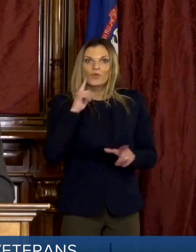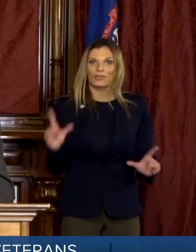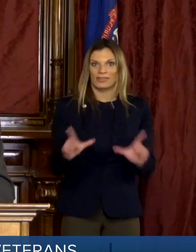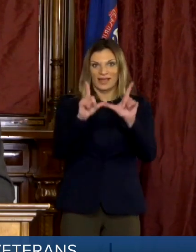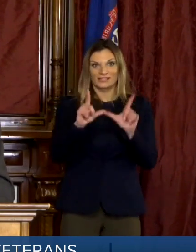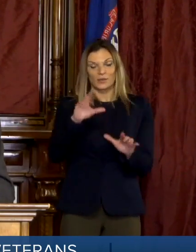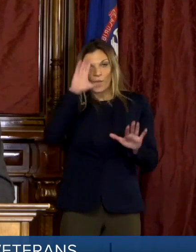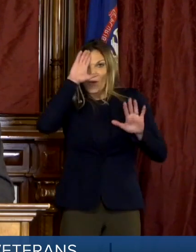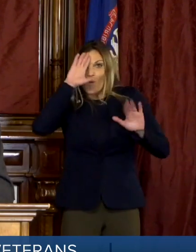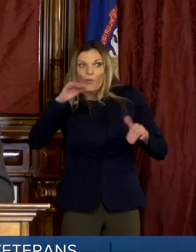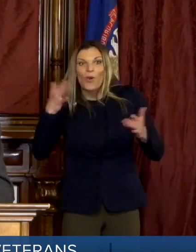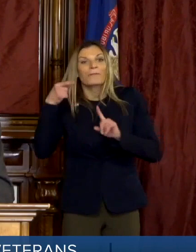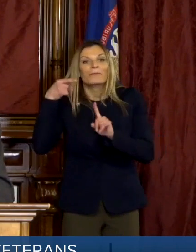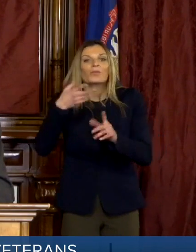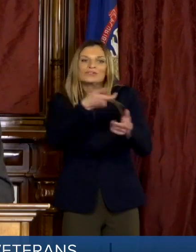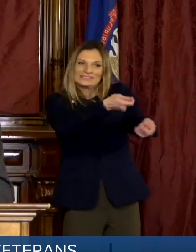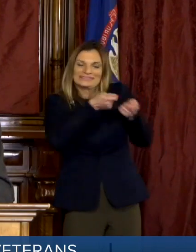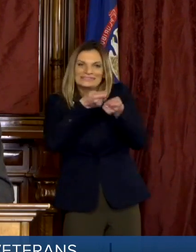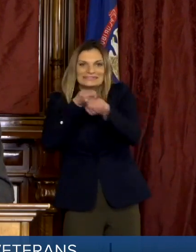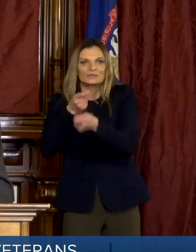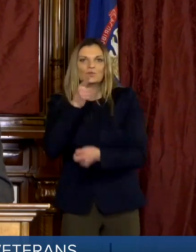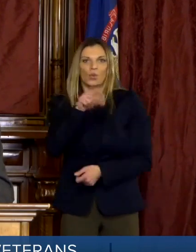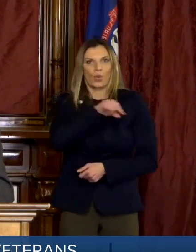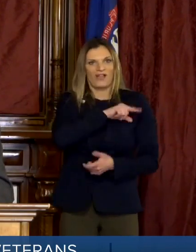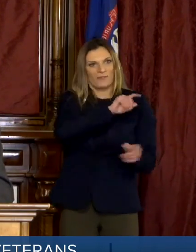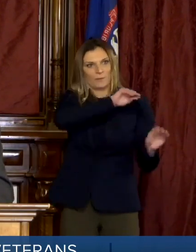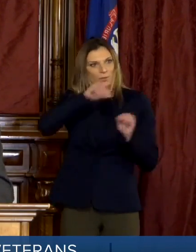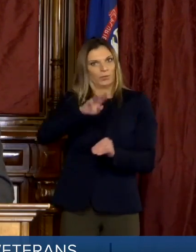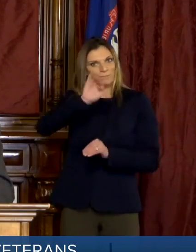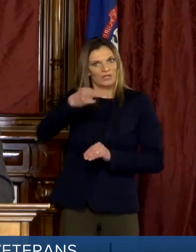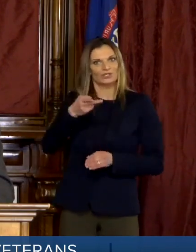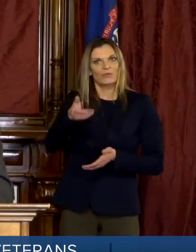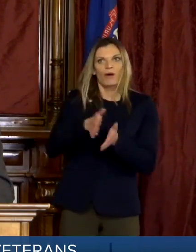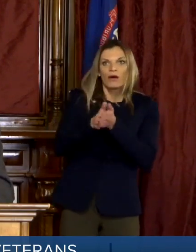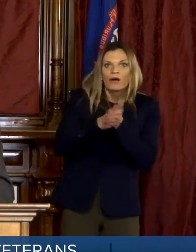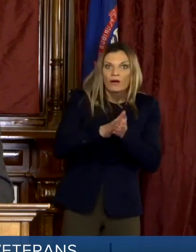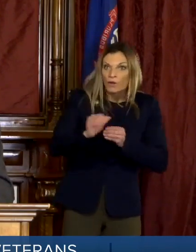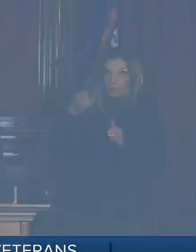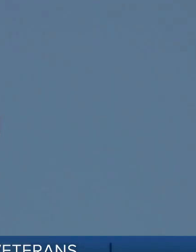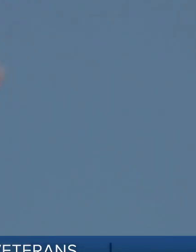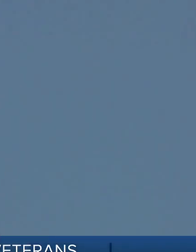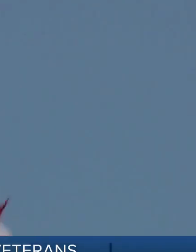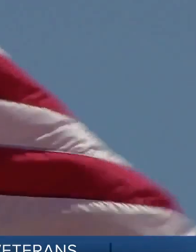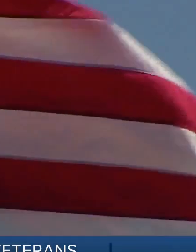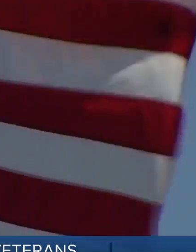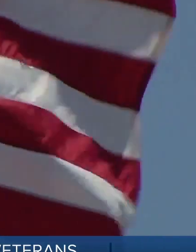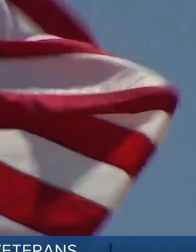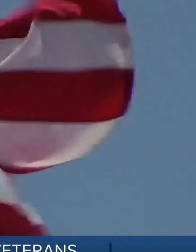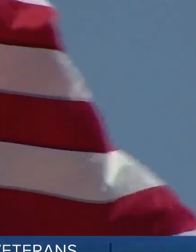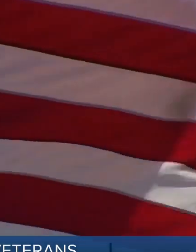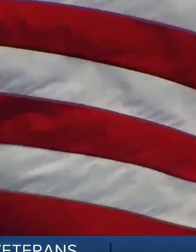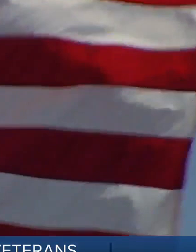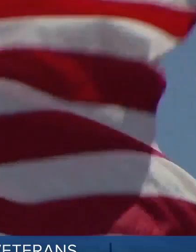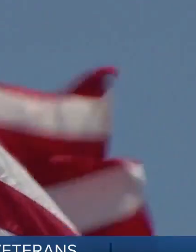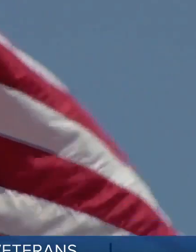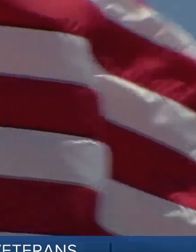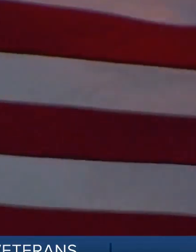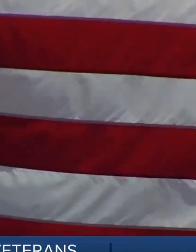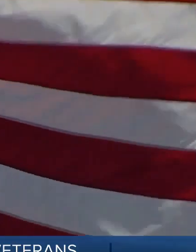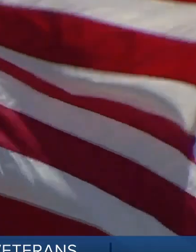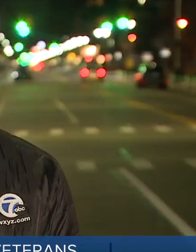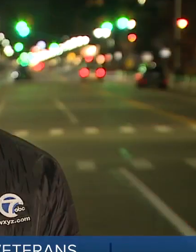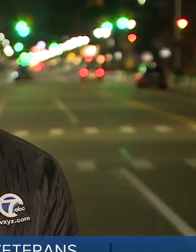attract people who are very well qualified, who have had years of experience doing these things back here to our